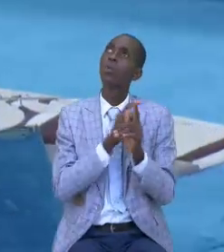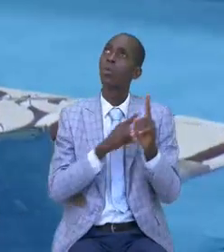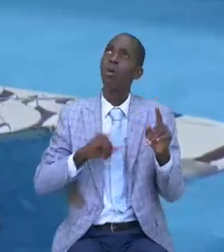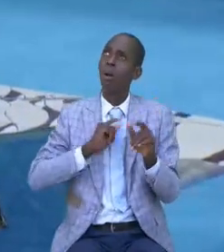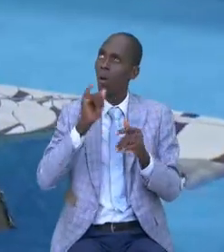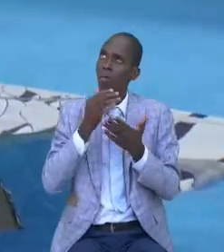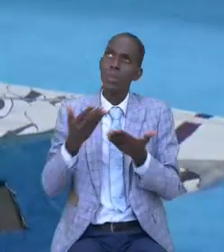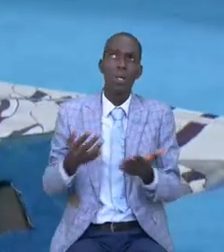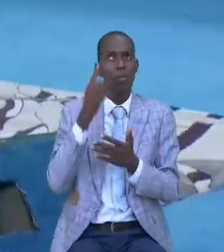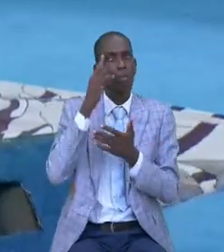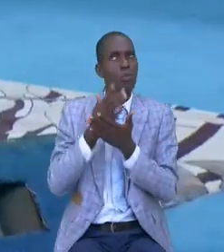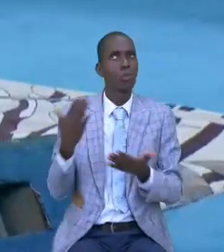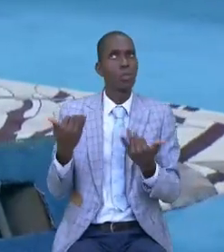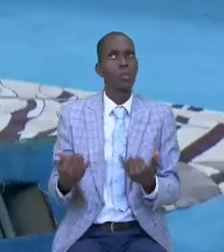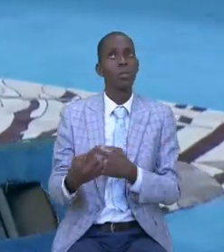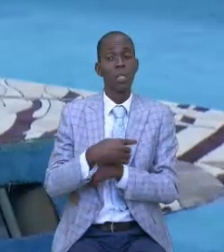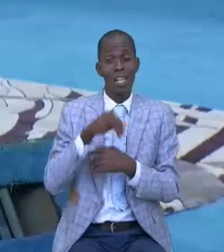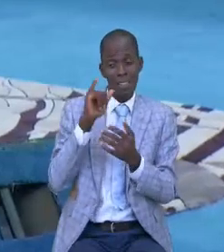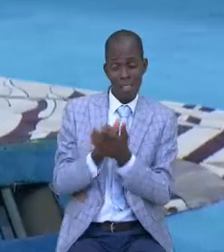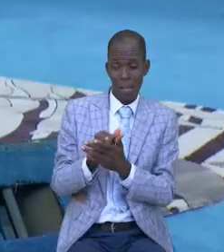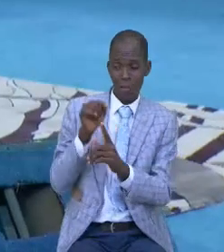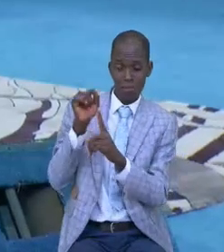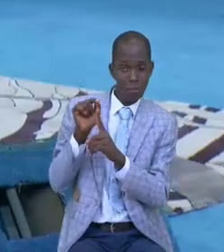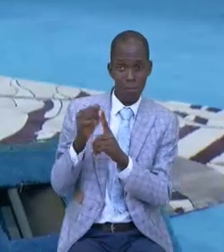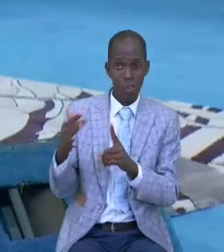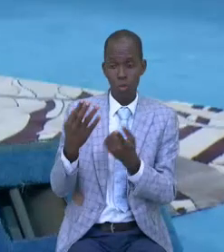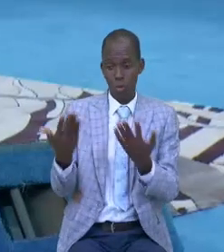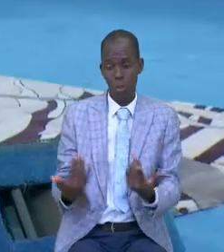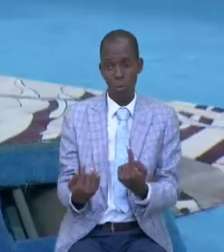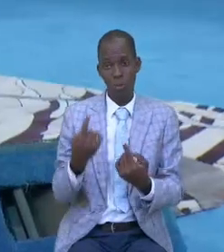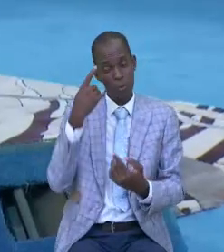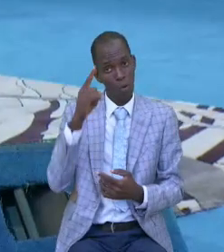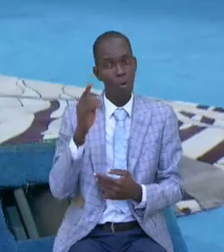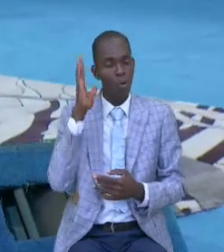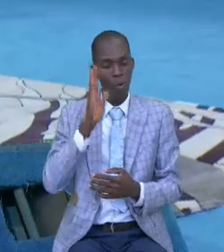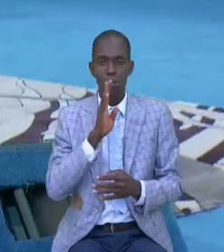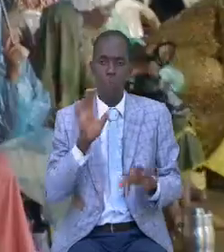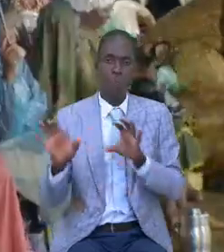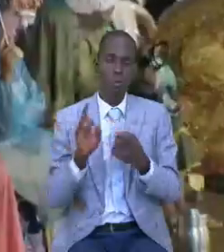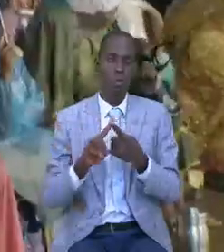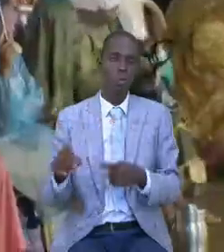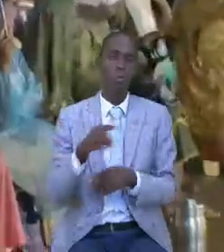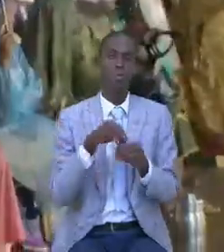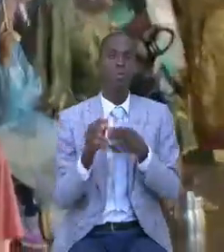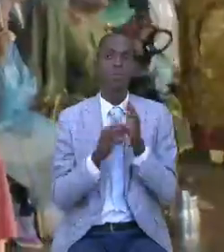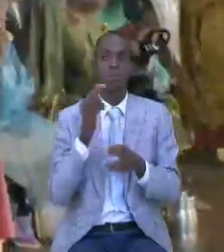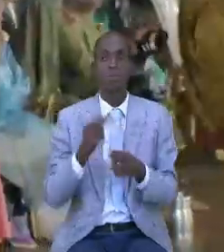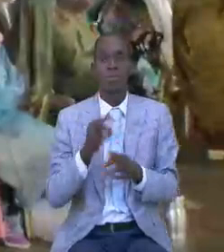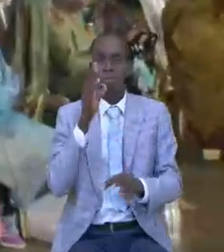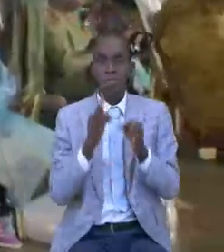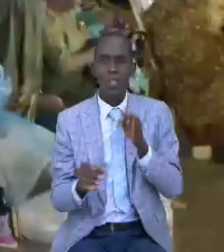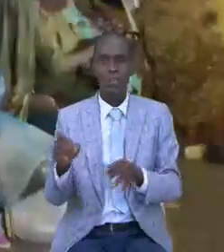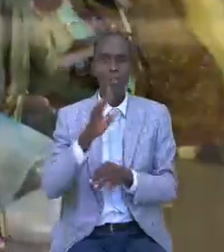something today. That something tonight will be done. If he shall